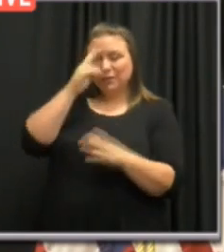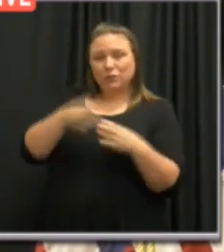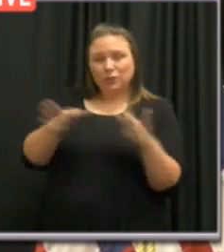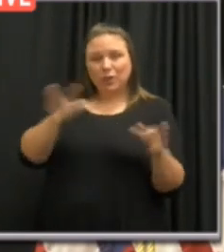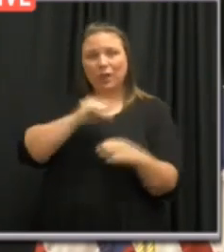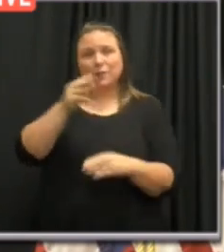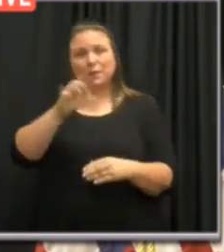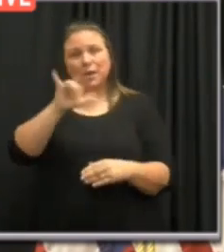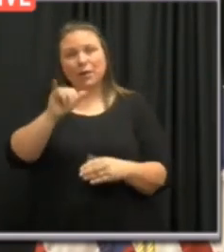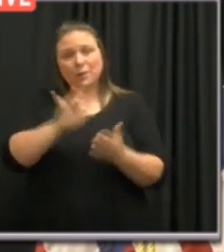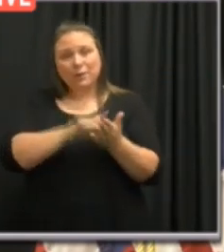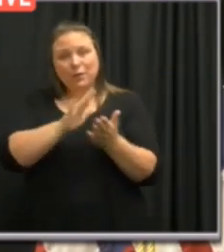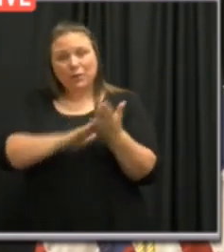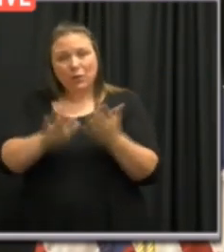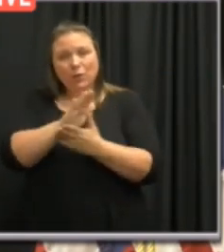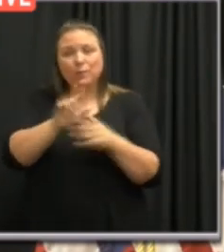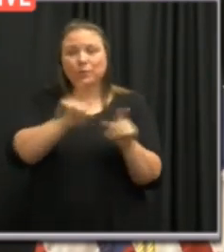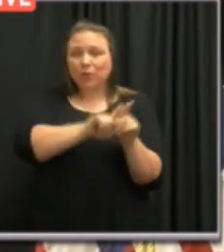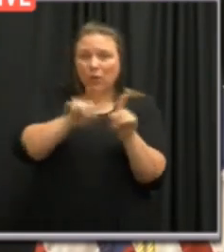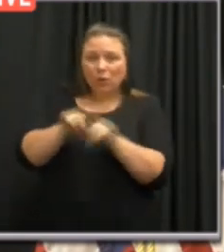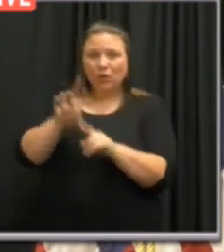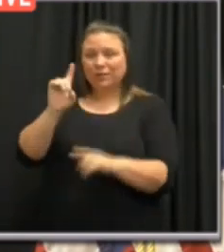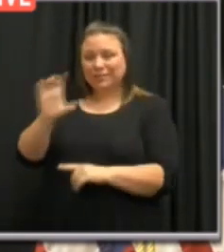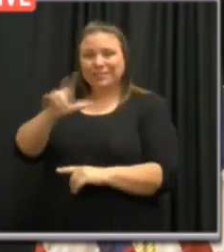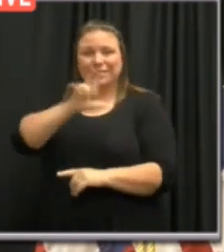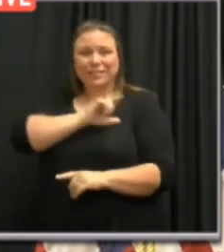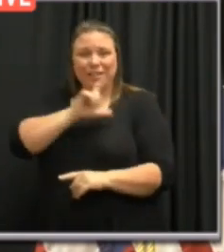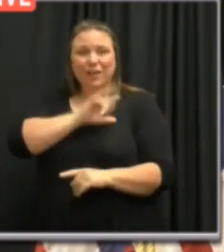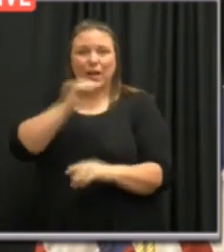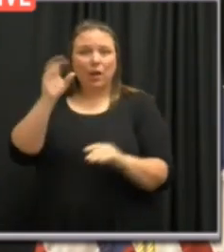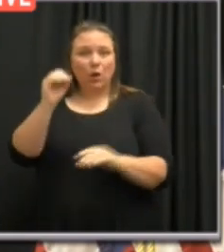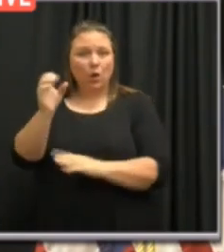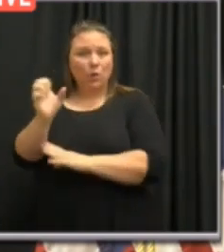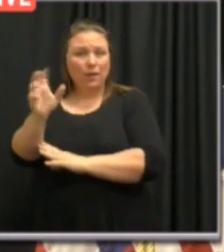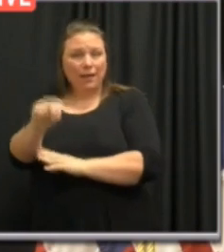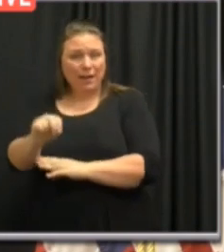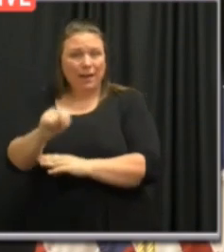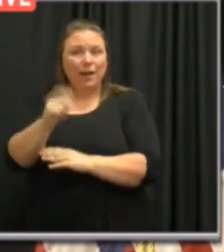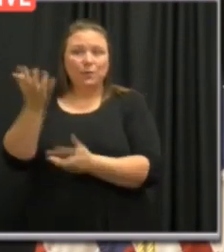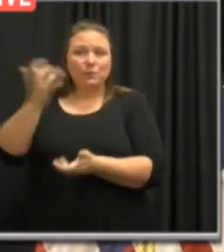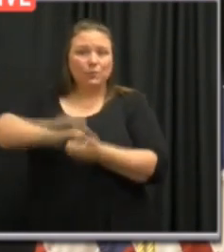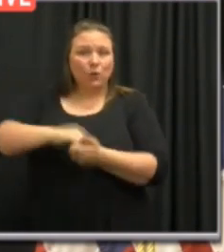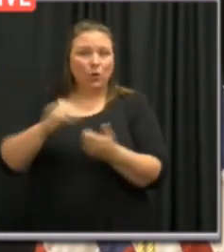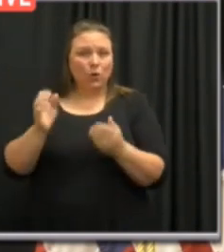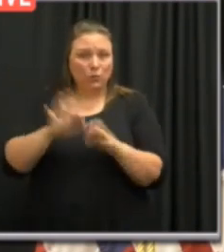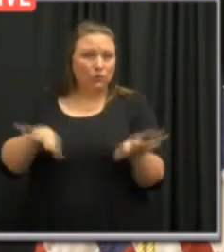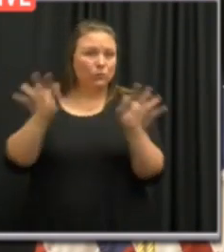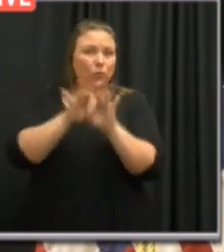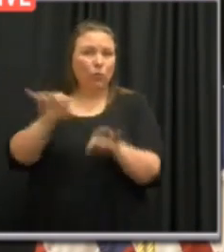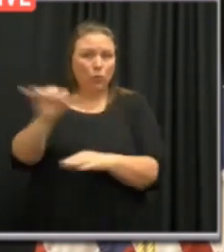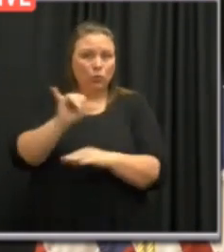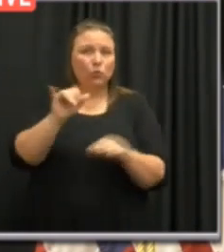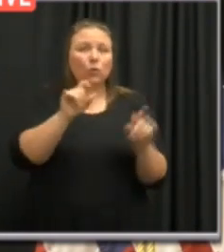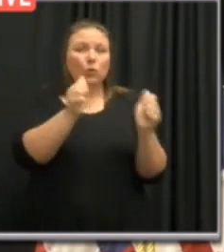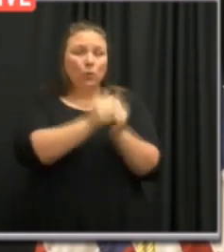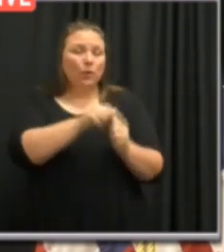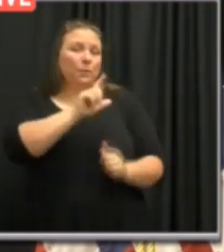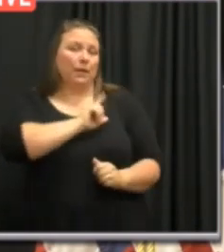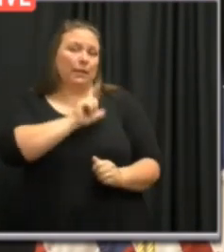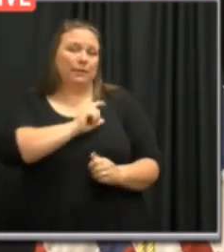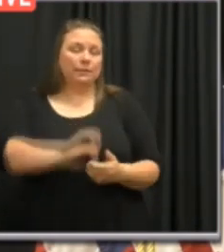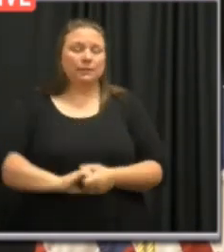College. Additionally, the Davidson County Sheriff's Department and the Office of Emergency Management are valued partners, as well as is Metro Police.